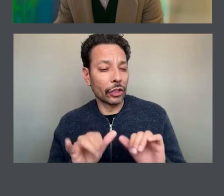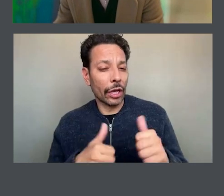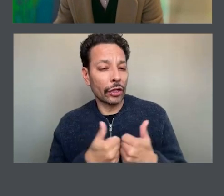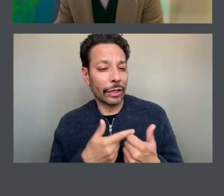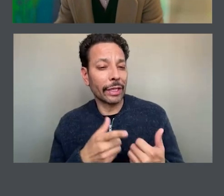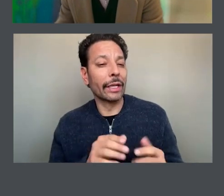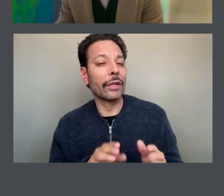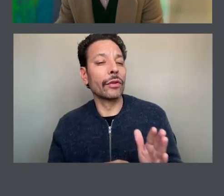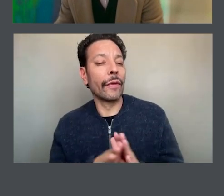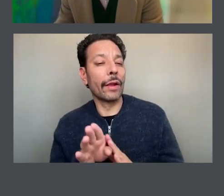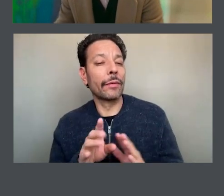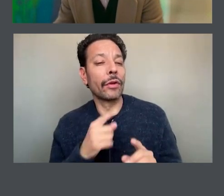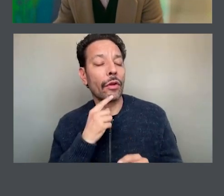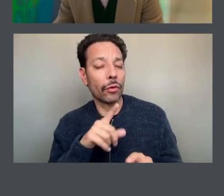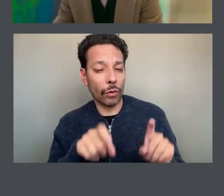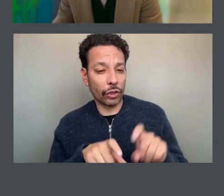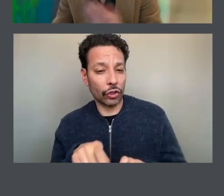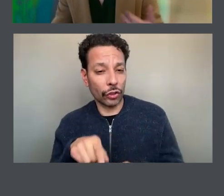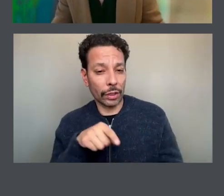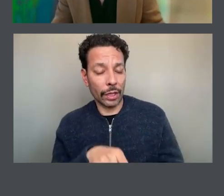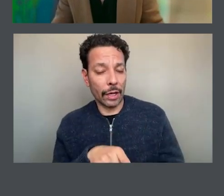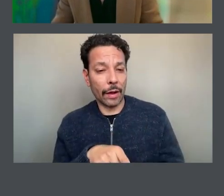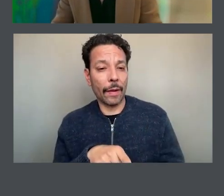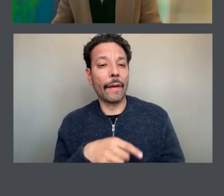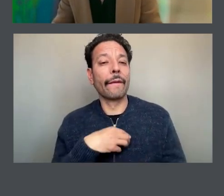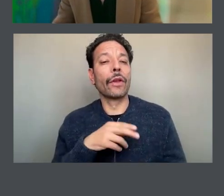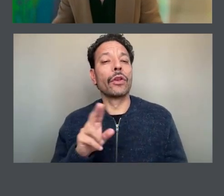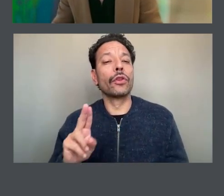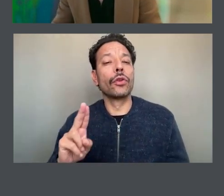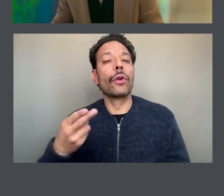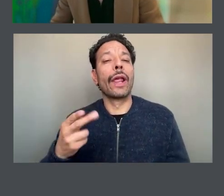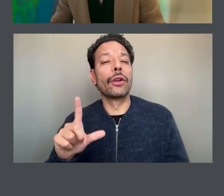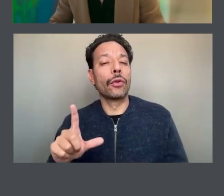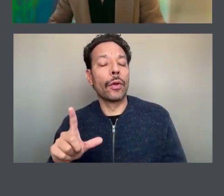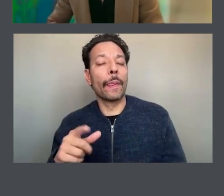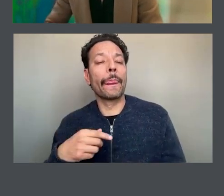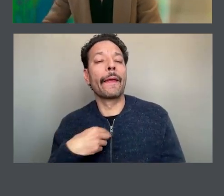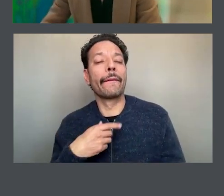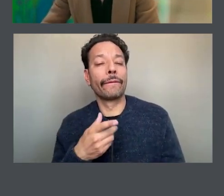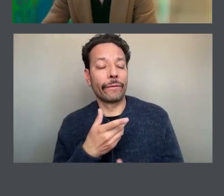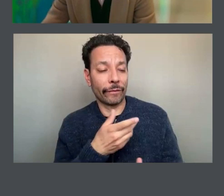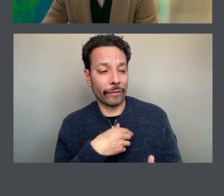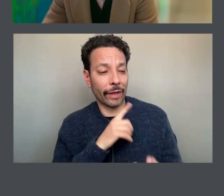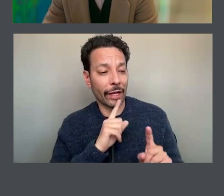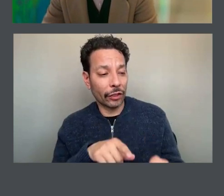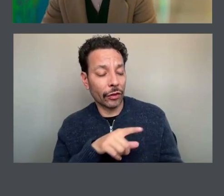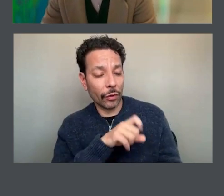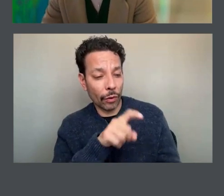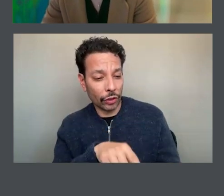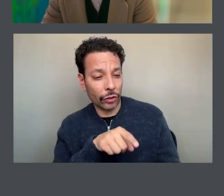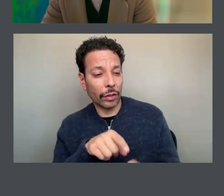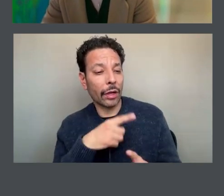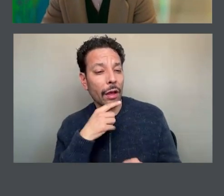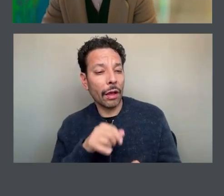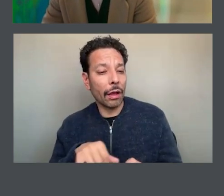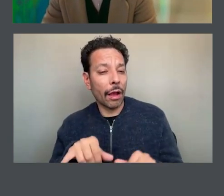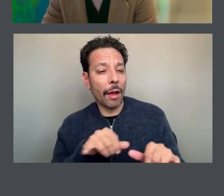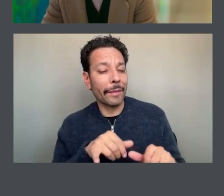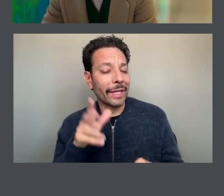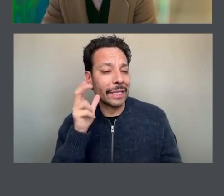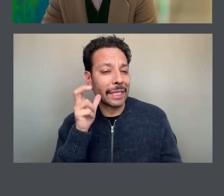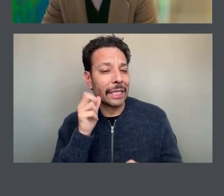using a cohort with unilateral hearing loss who answered validated questions pertaining to common